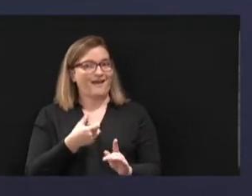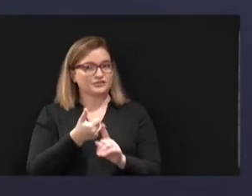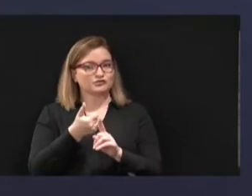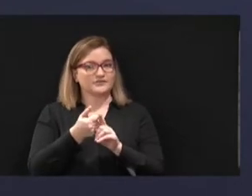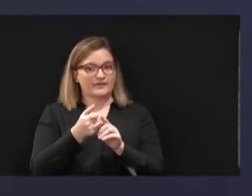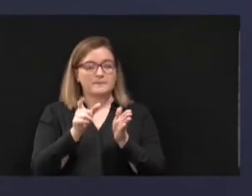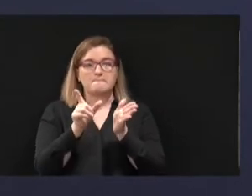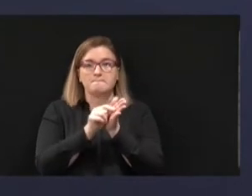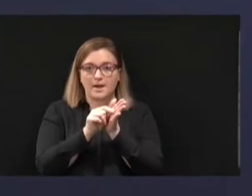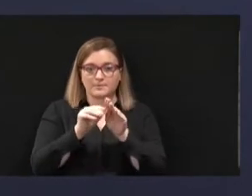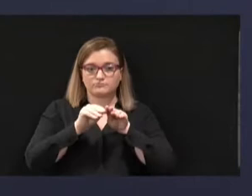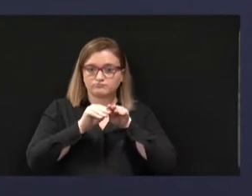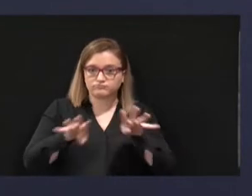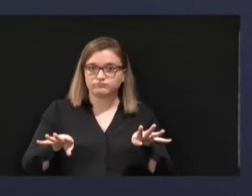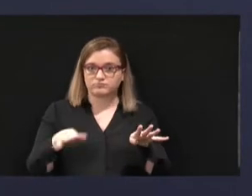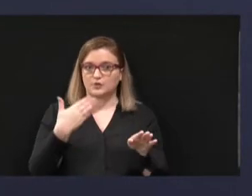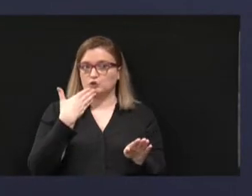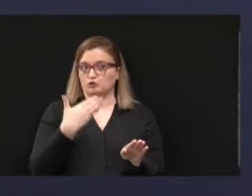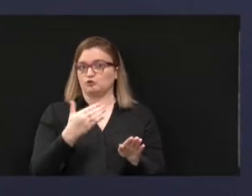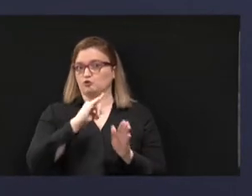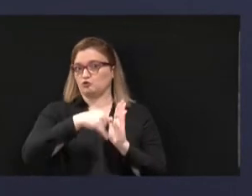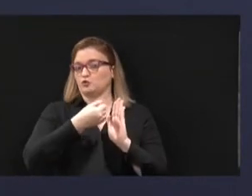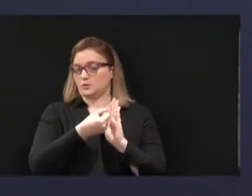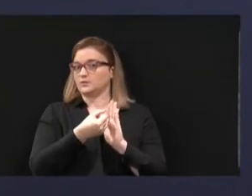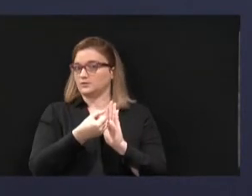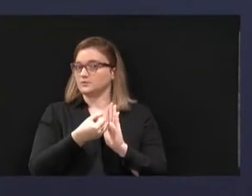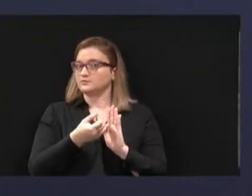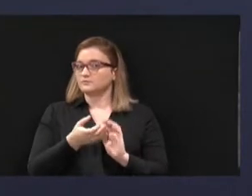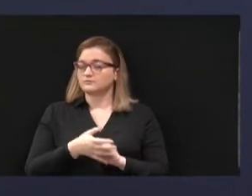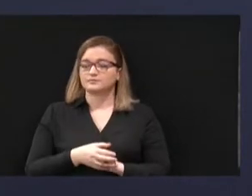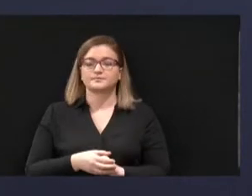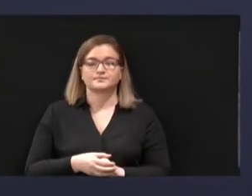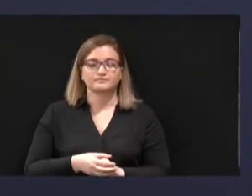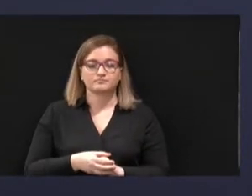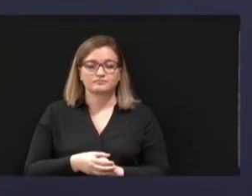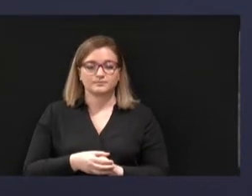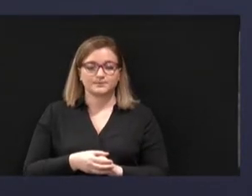good journal. After it